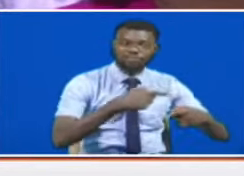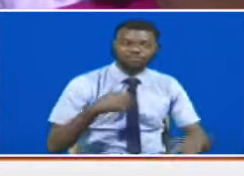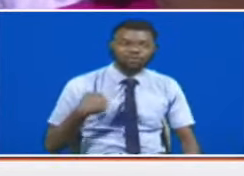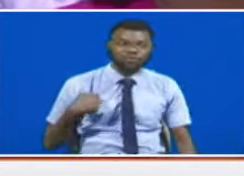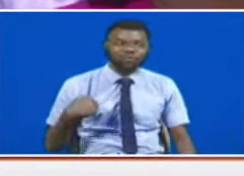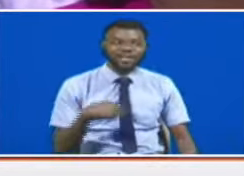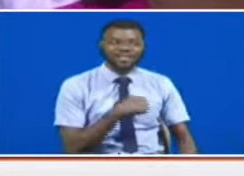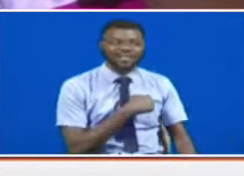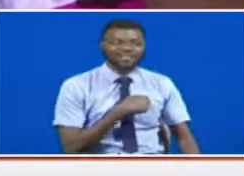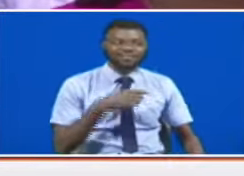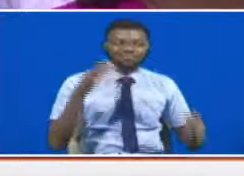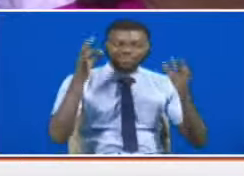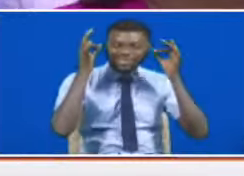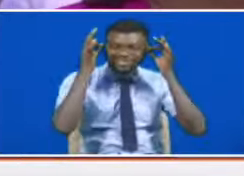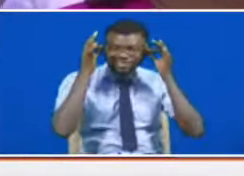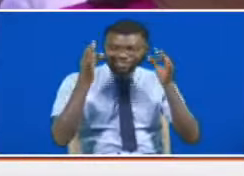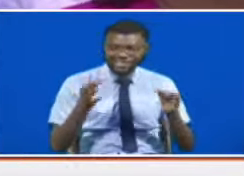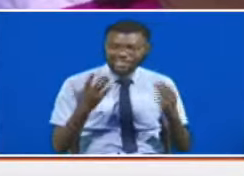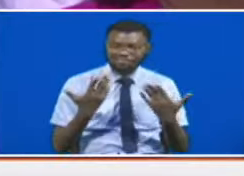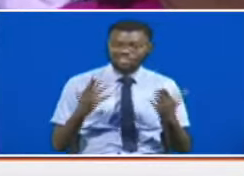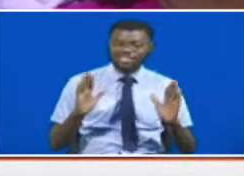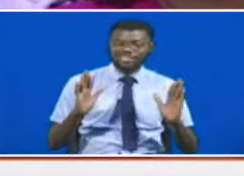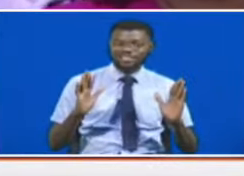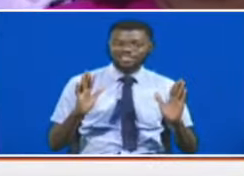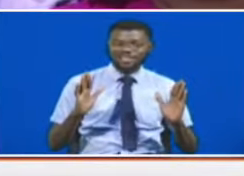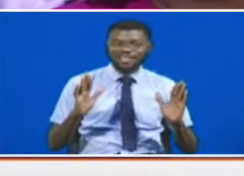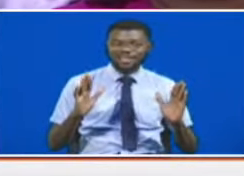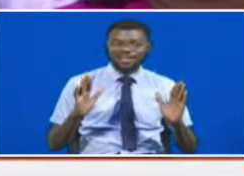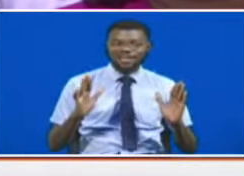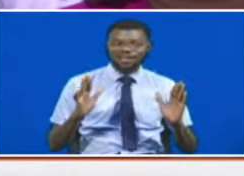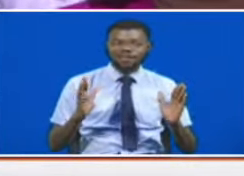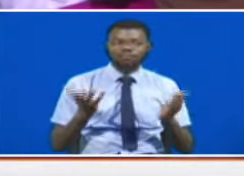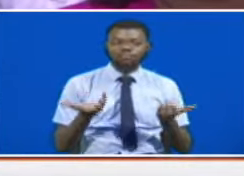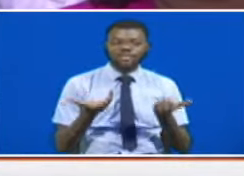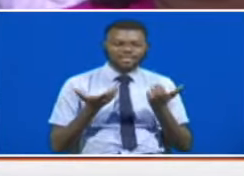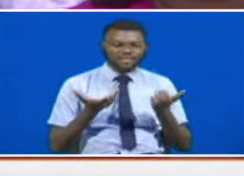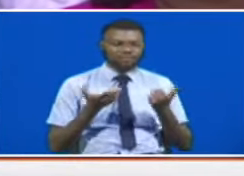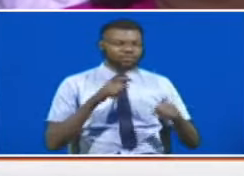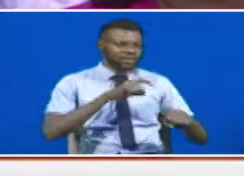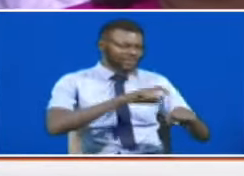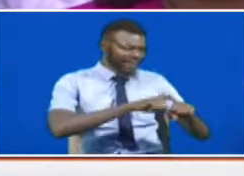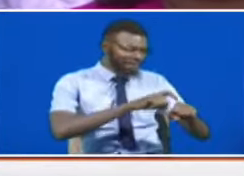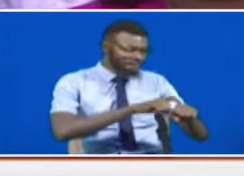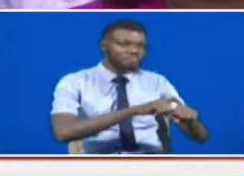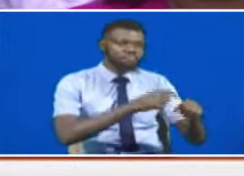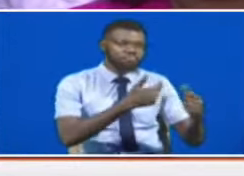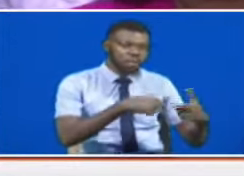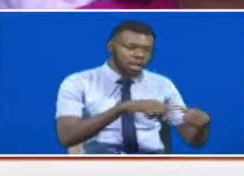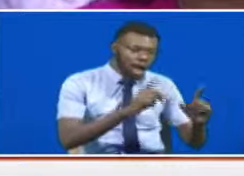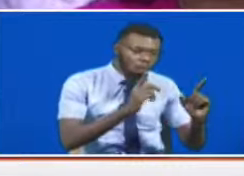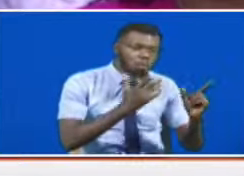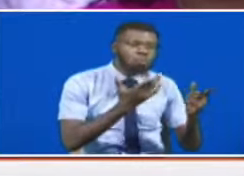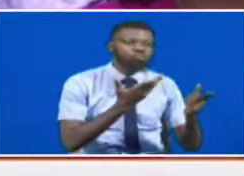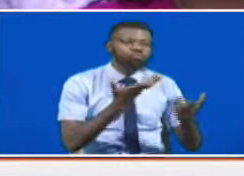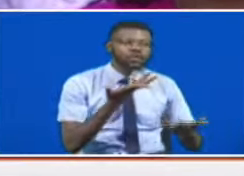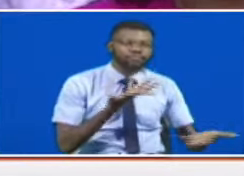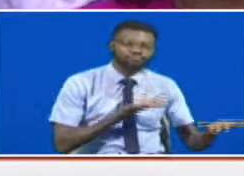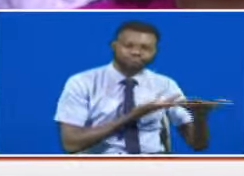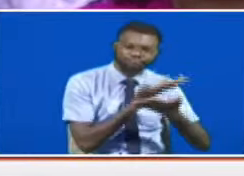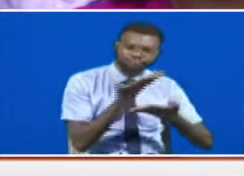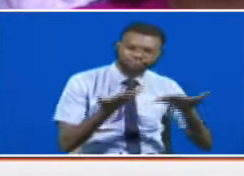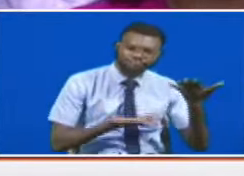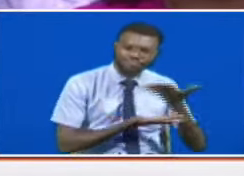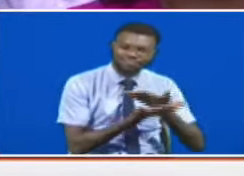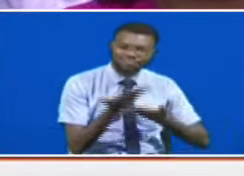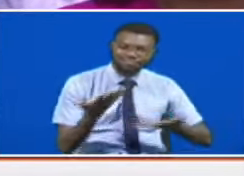since it is becoming night, we need to give them some more time for them to conclude